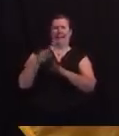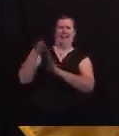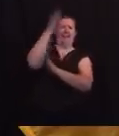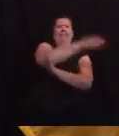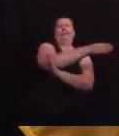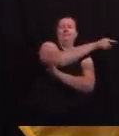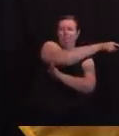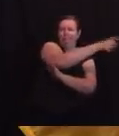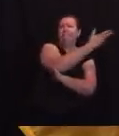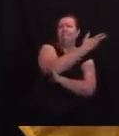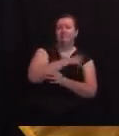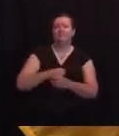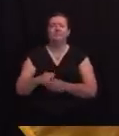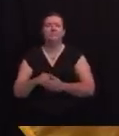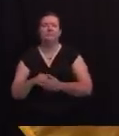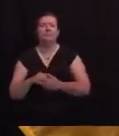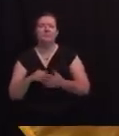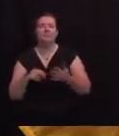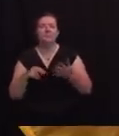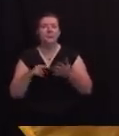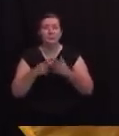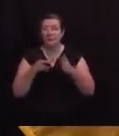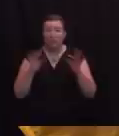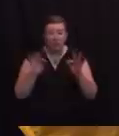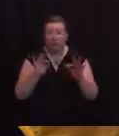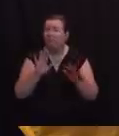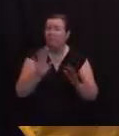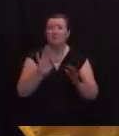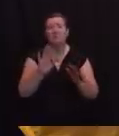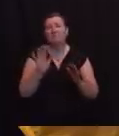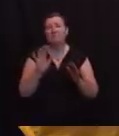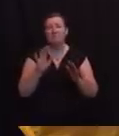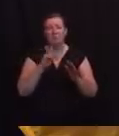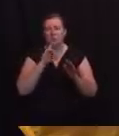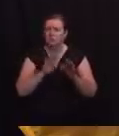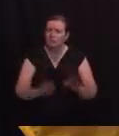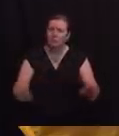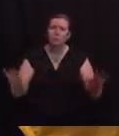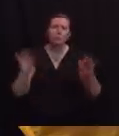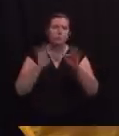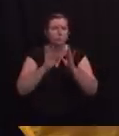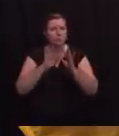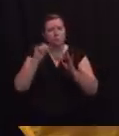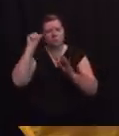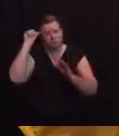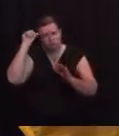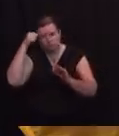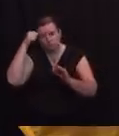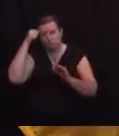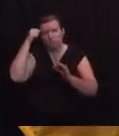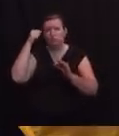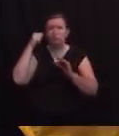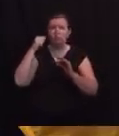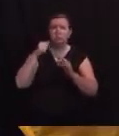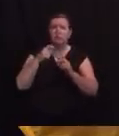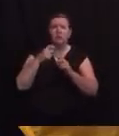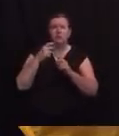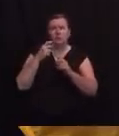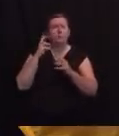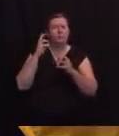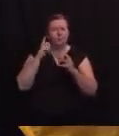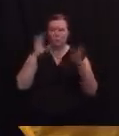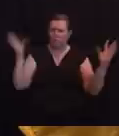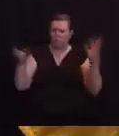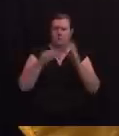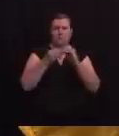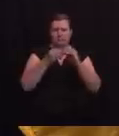certainly does not diminish their impact, but it is important to keep that reporting in mind. And with that, let's take a moment to remember